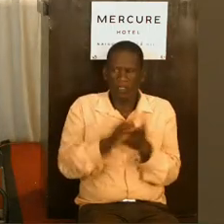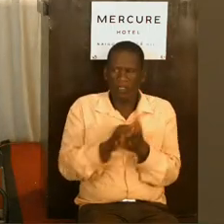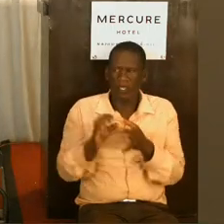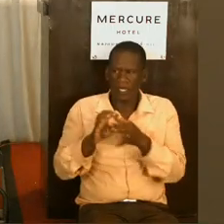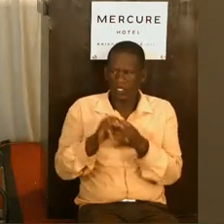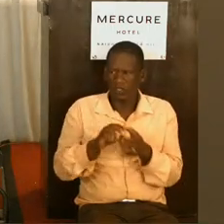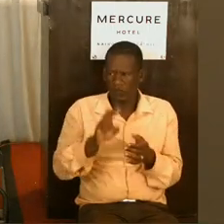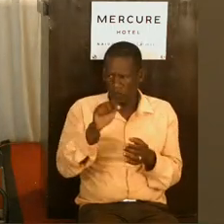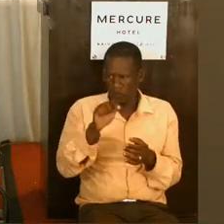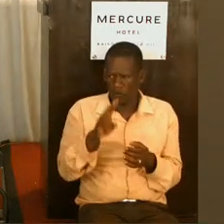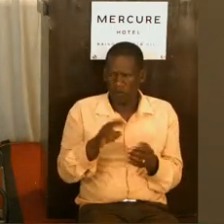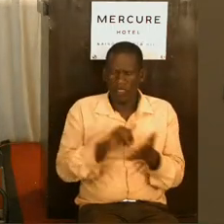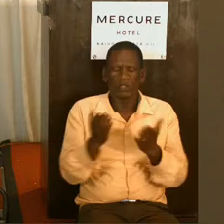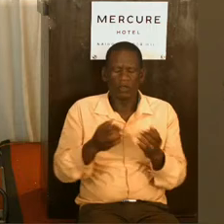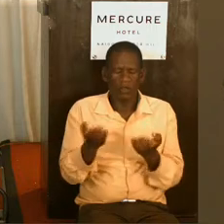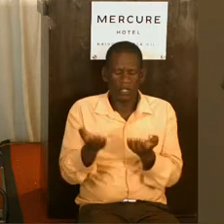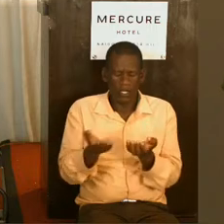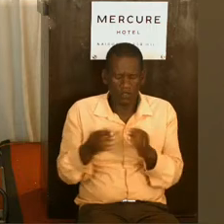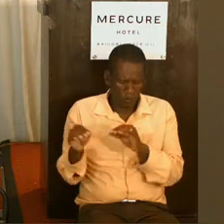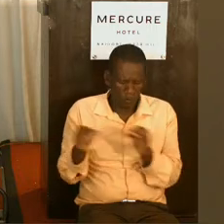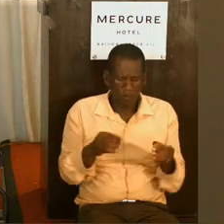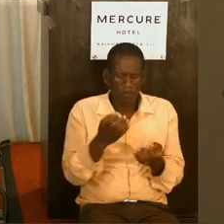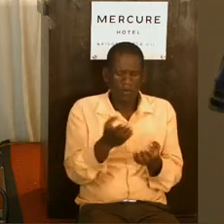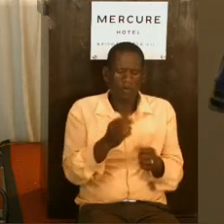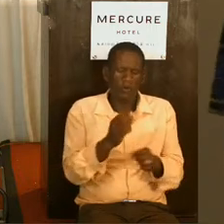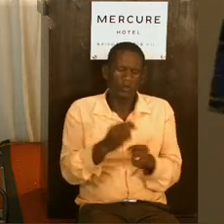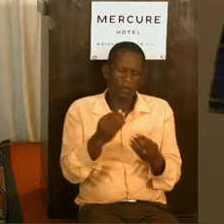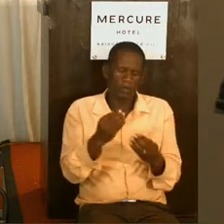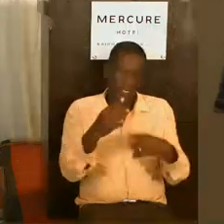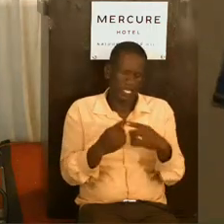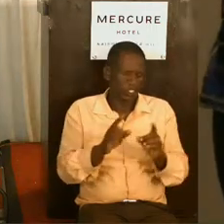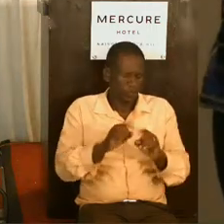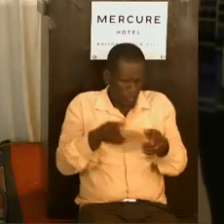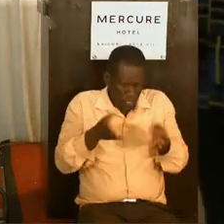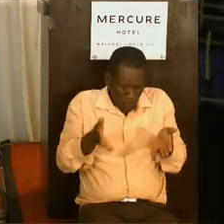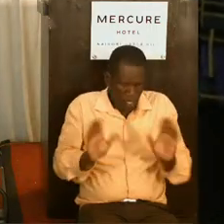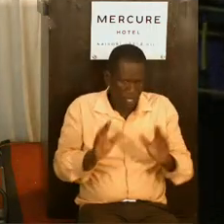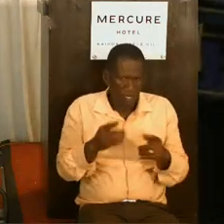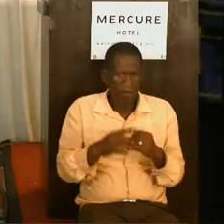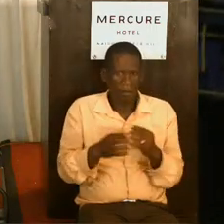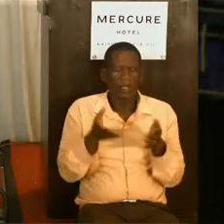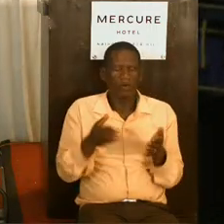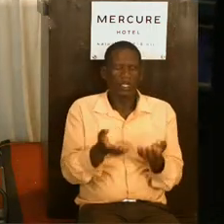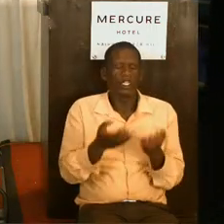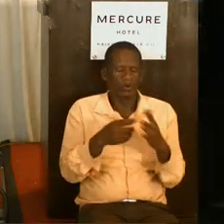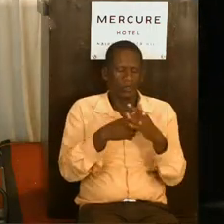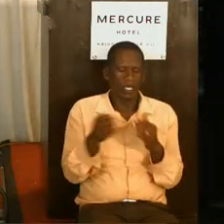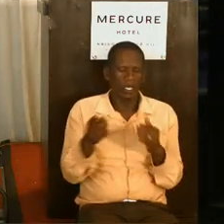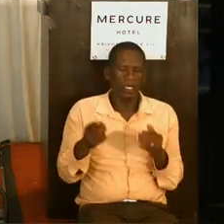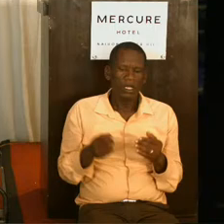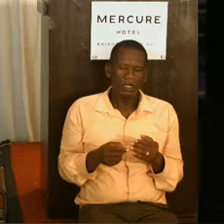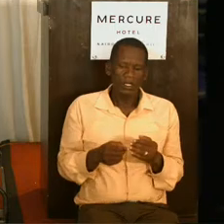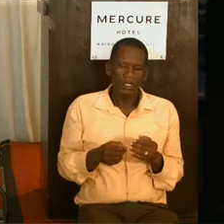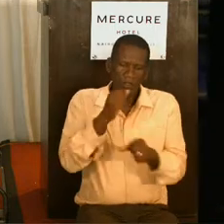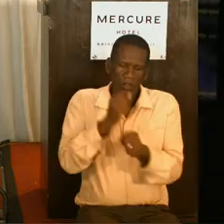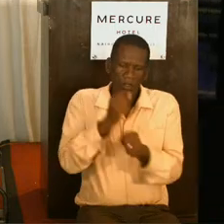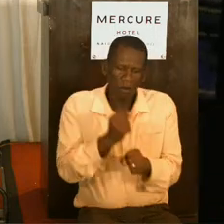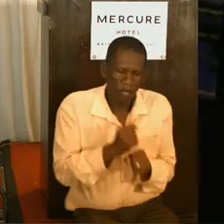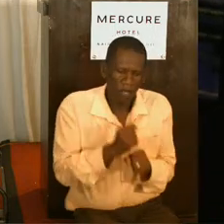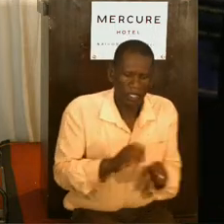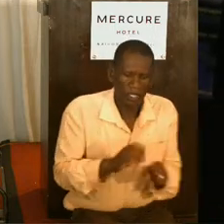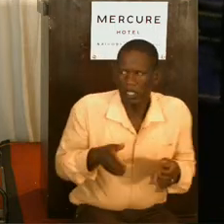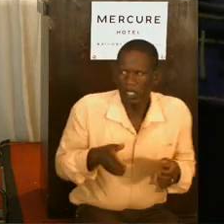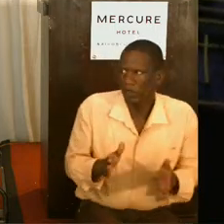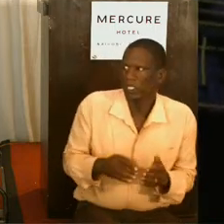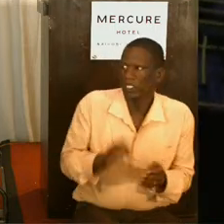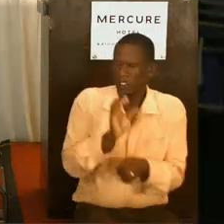culture of Auto I think that's where we need to go it will take a number of years it will not be immediate but we now need to start you know just working backwards